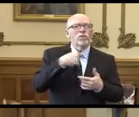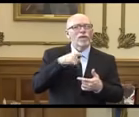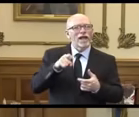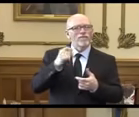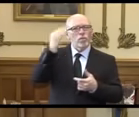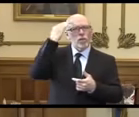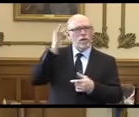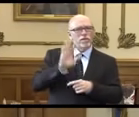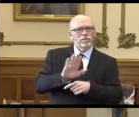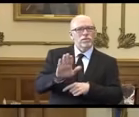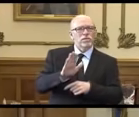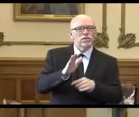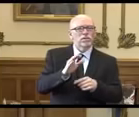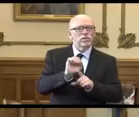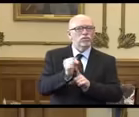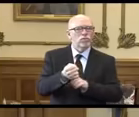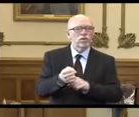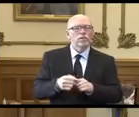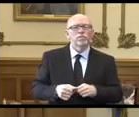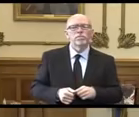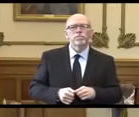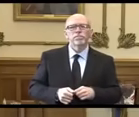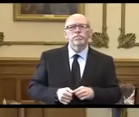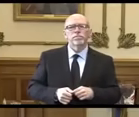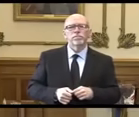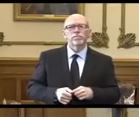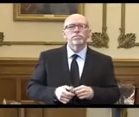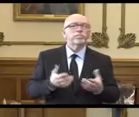of that. And again, you know,